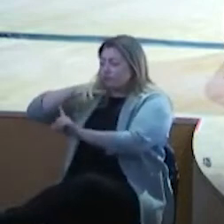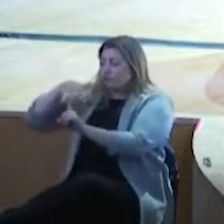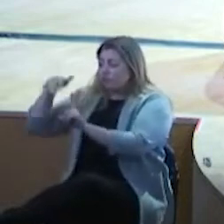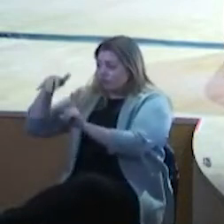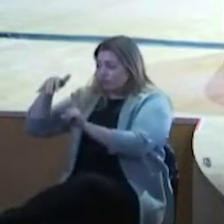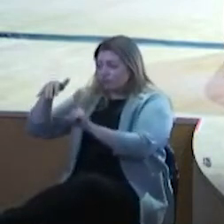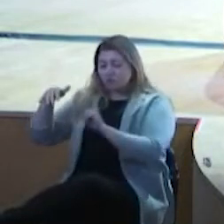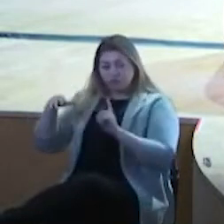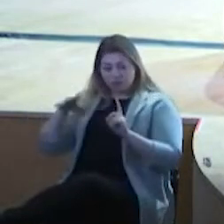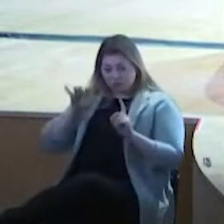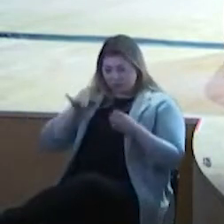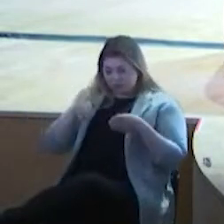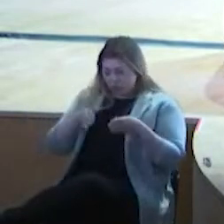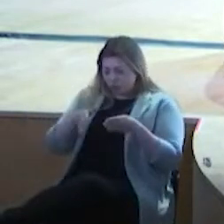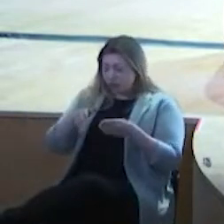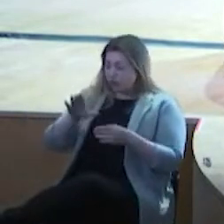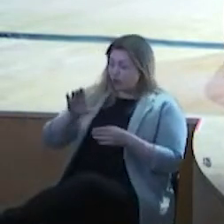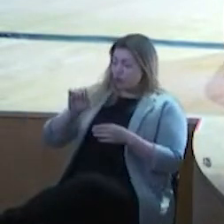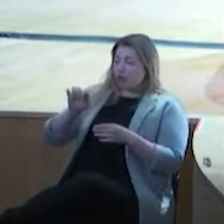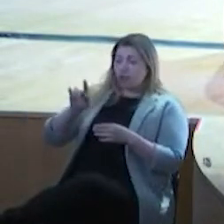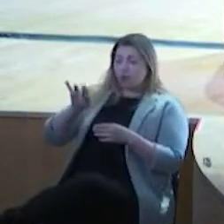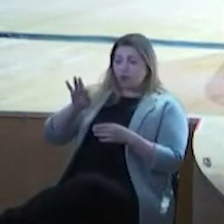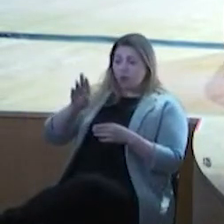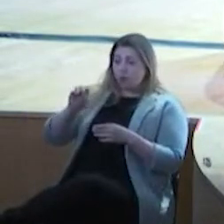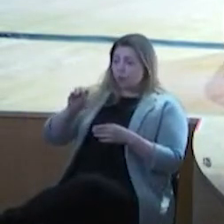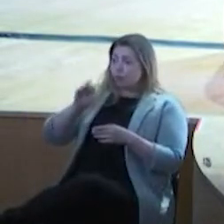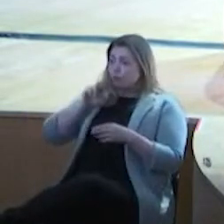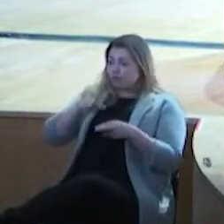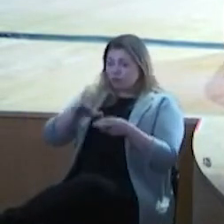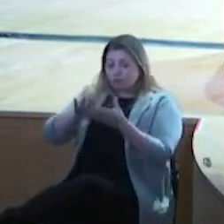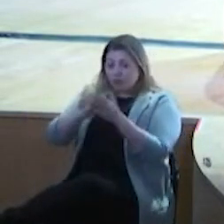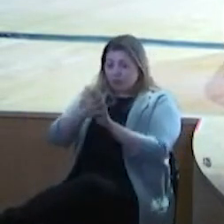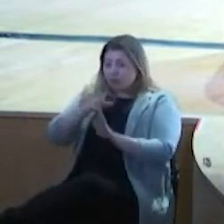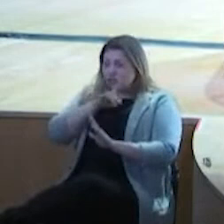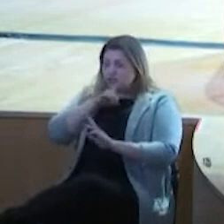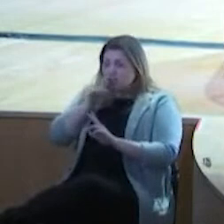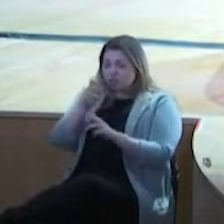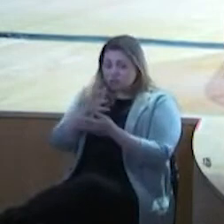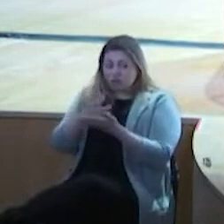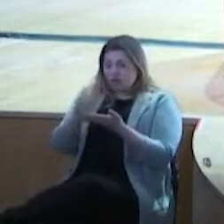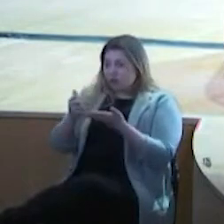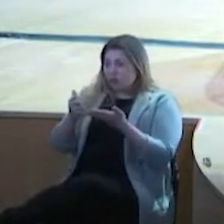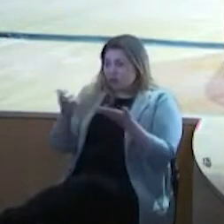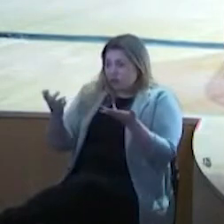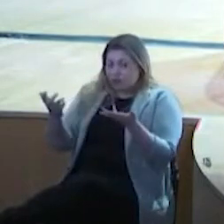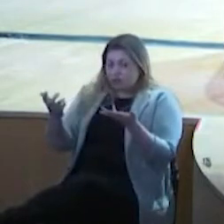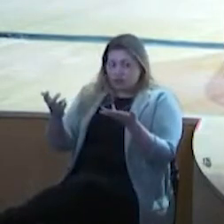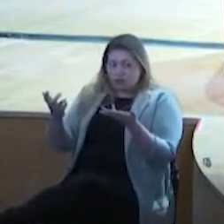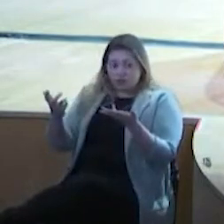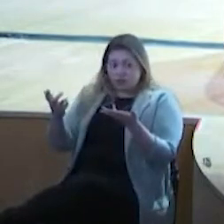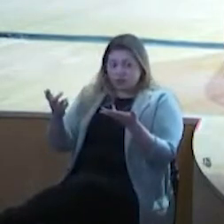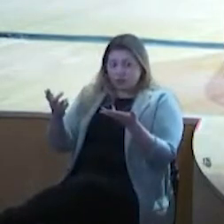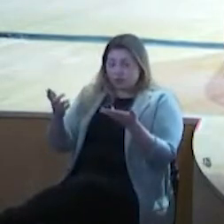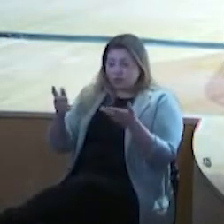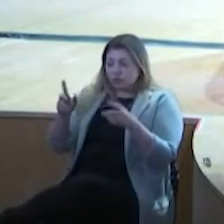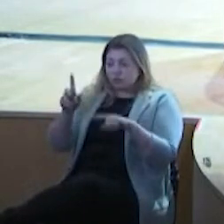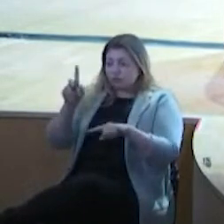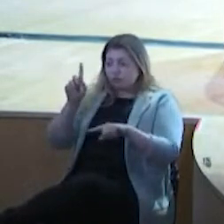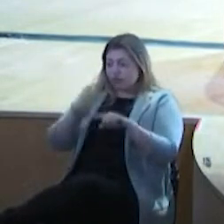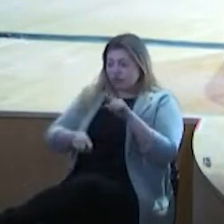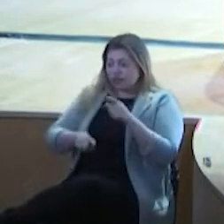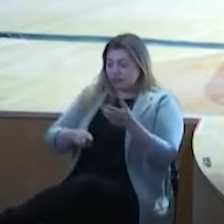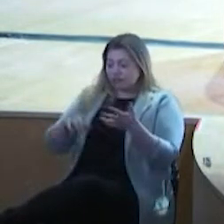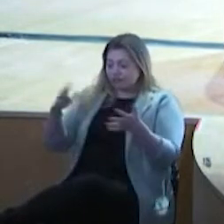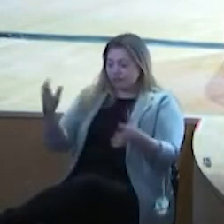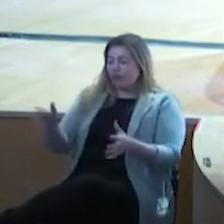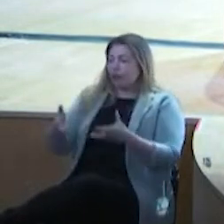this river, the Colorado River, goes dry, we can't pick up all of our tribal members